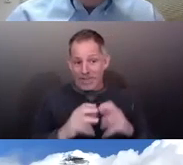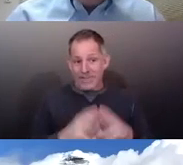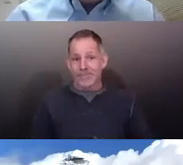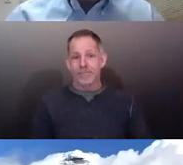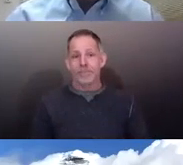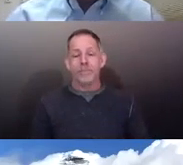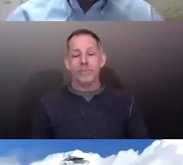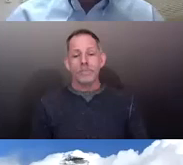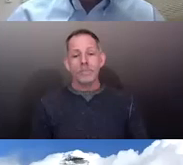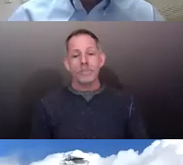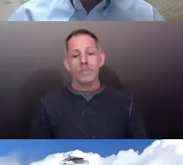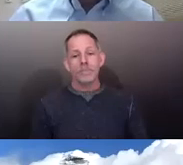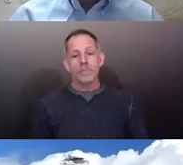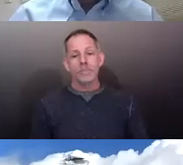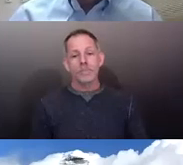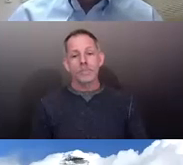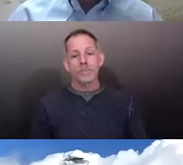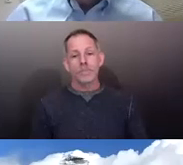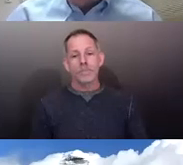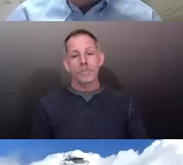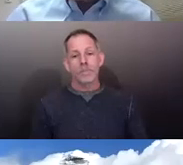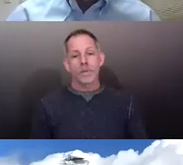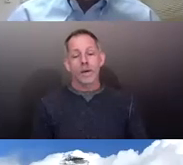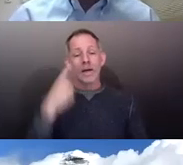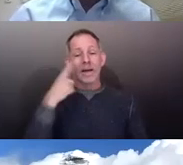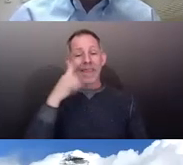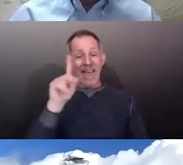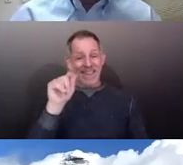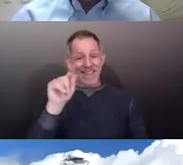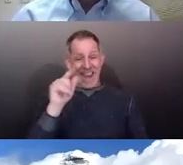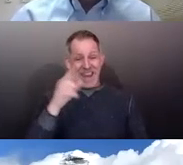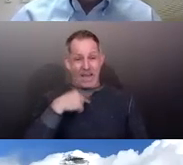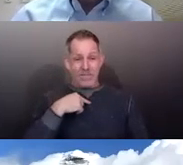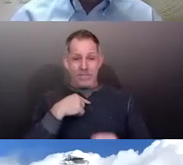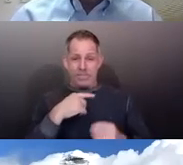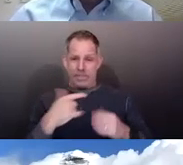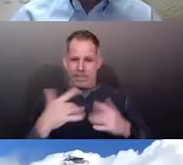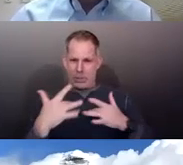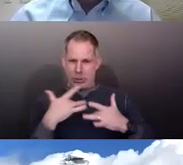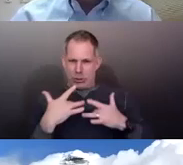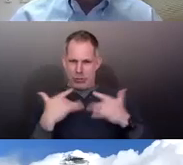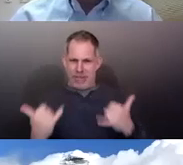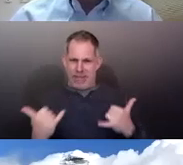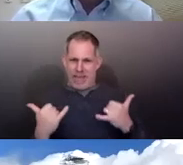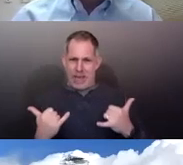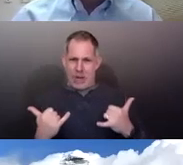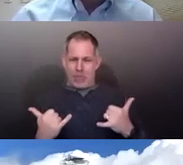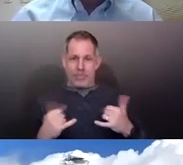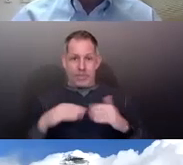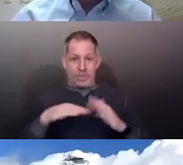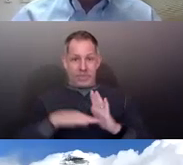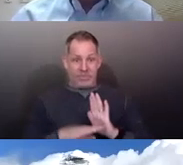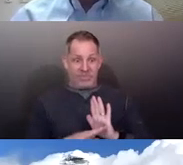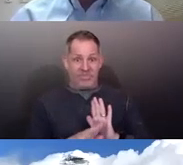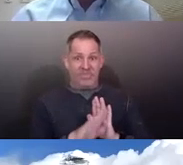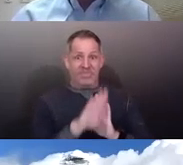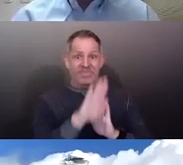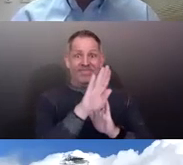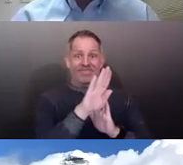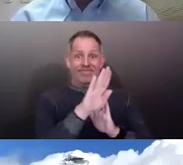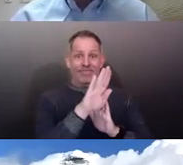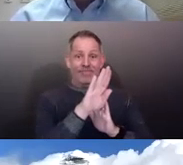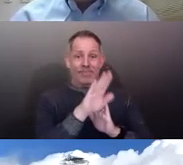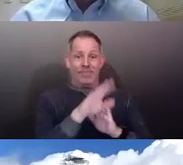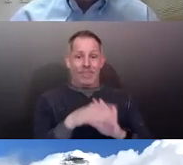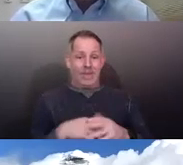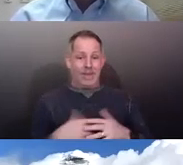data is a cause for concern. The level and trajectory of cases go without saying. I think those graphs speak for themselves.